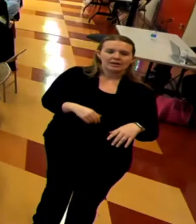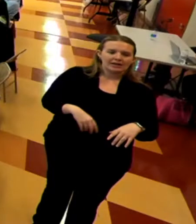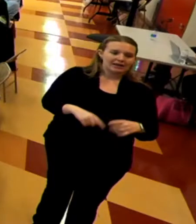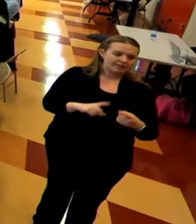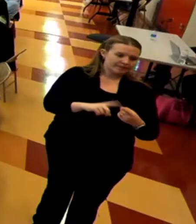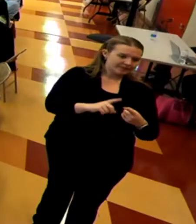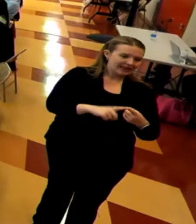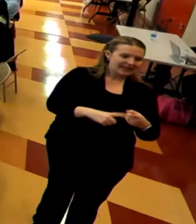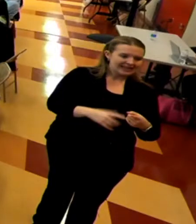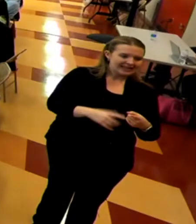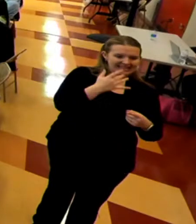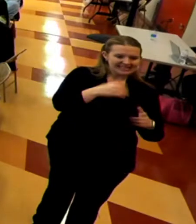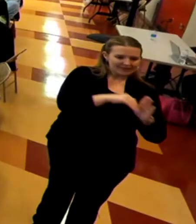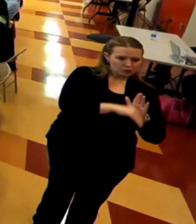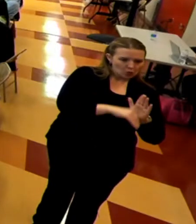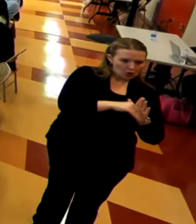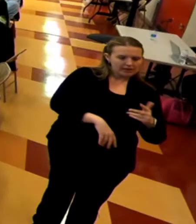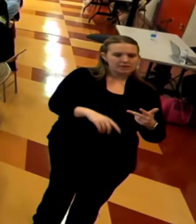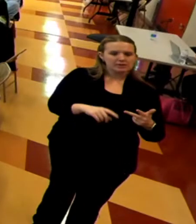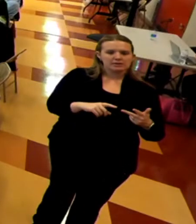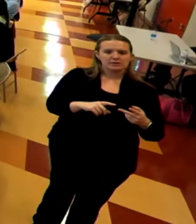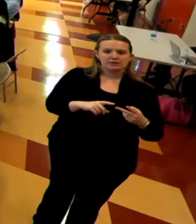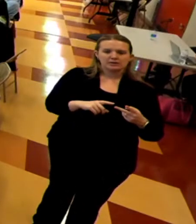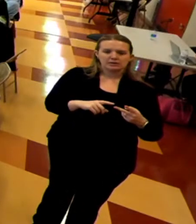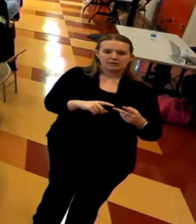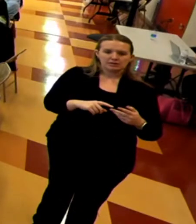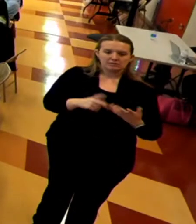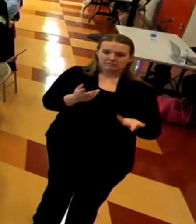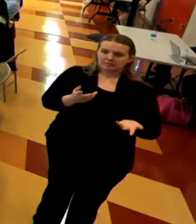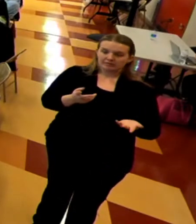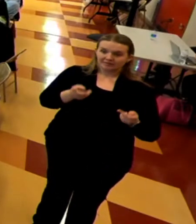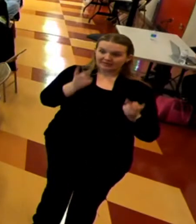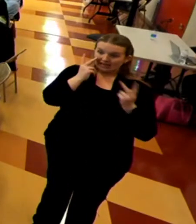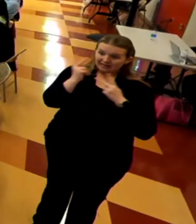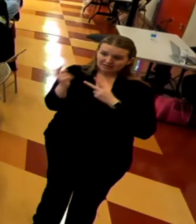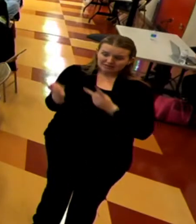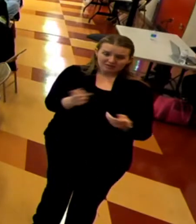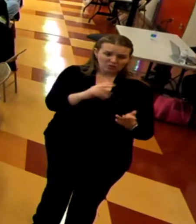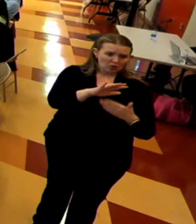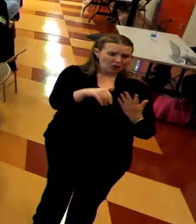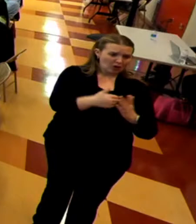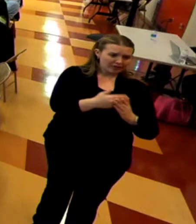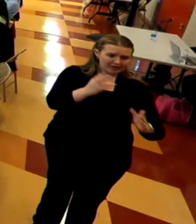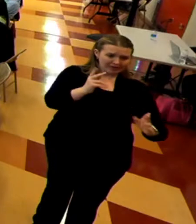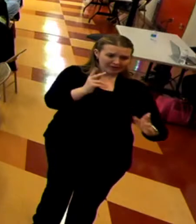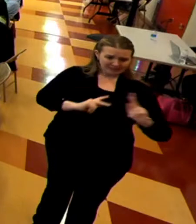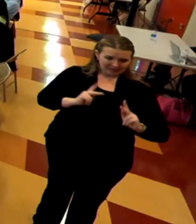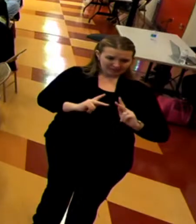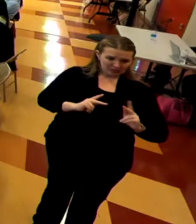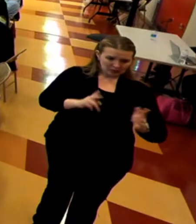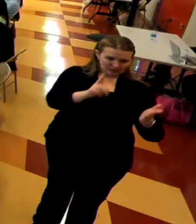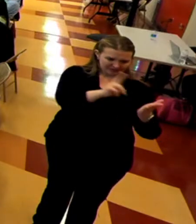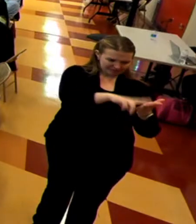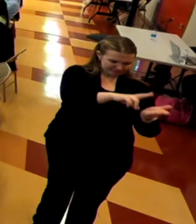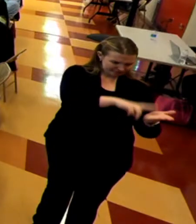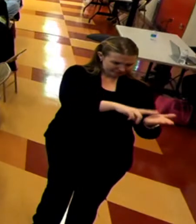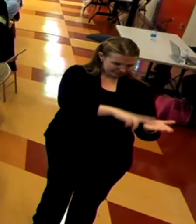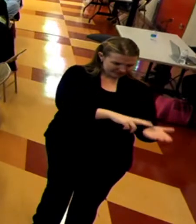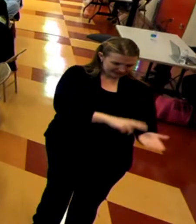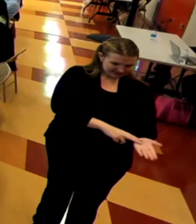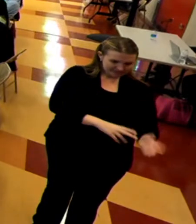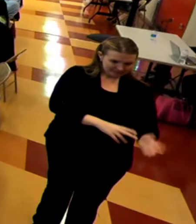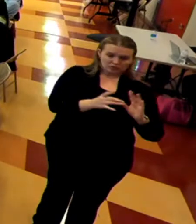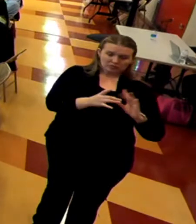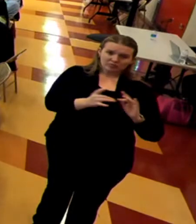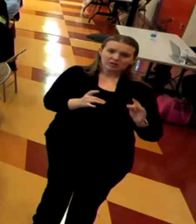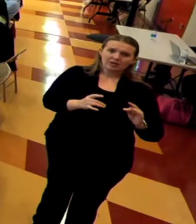Orleans. I see all of the folks here that have signed up to speak. At the end of